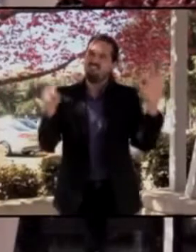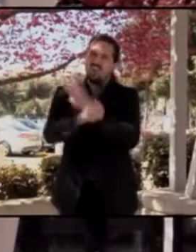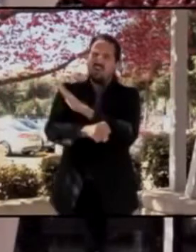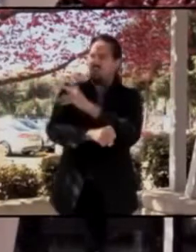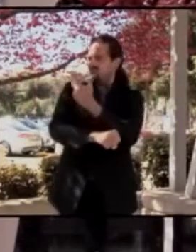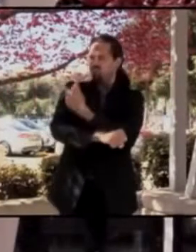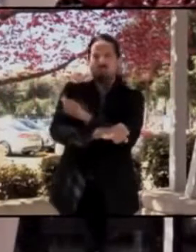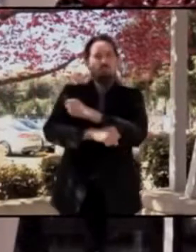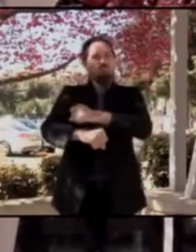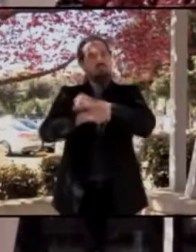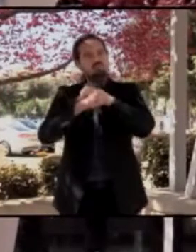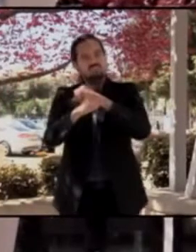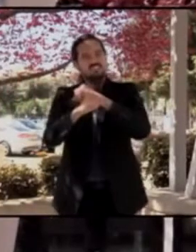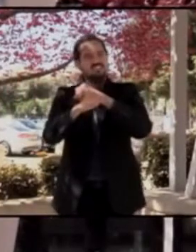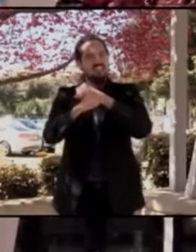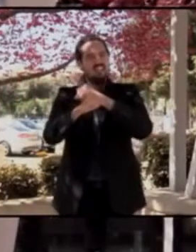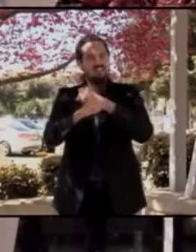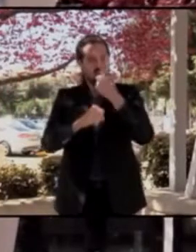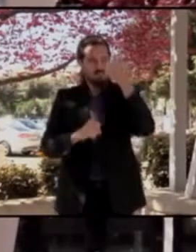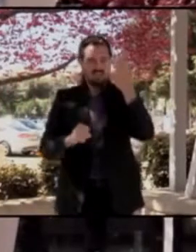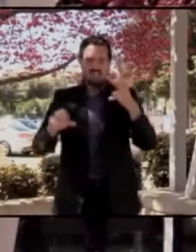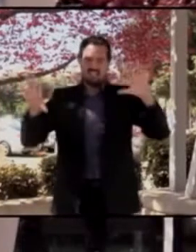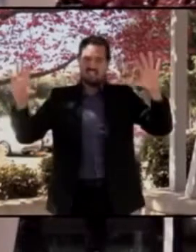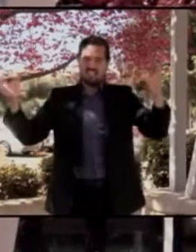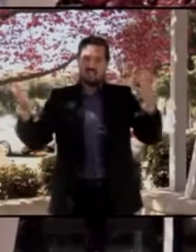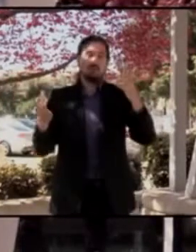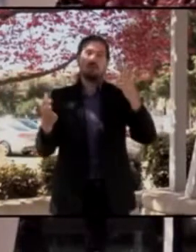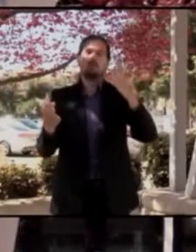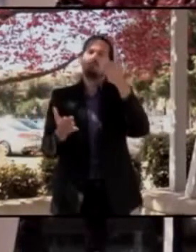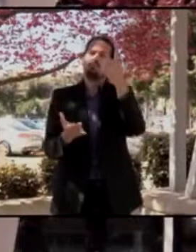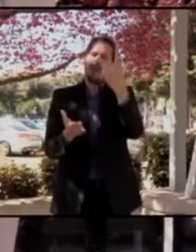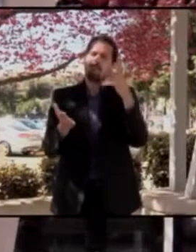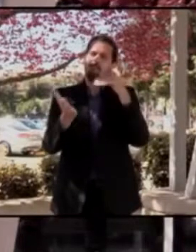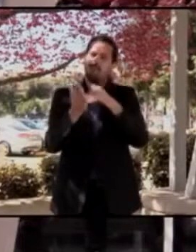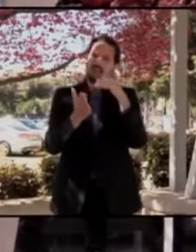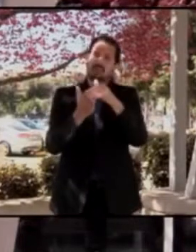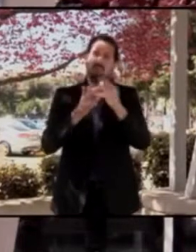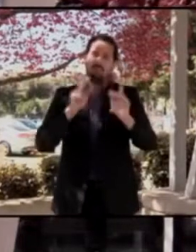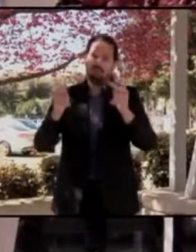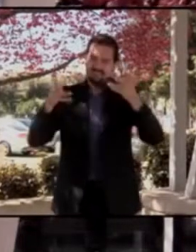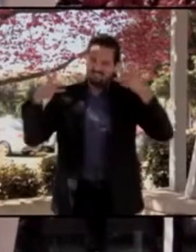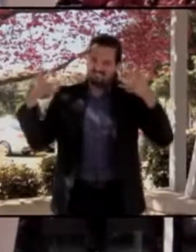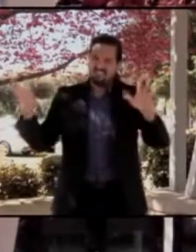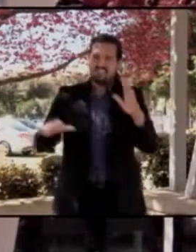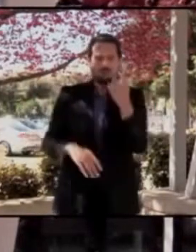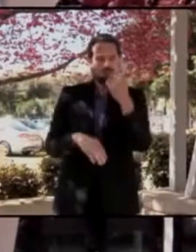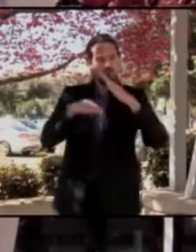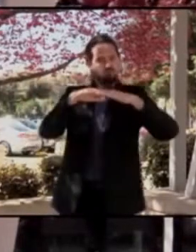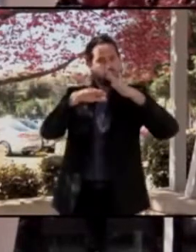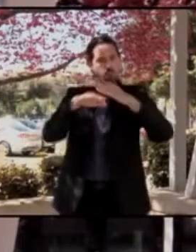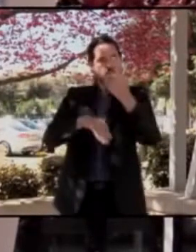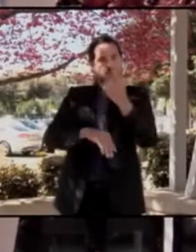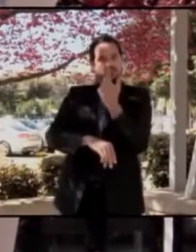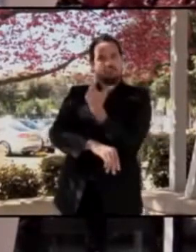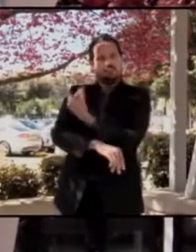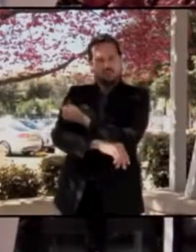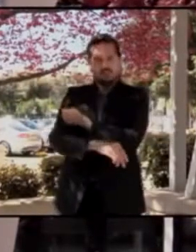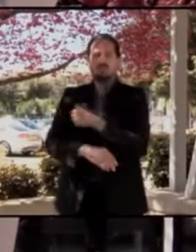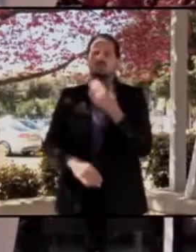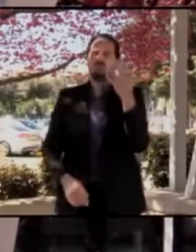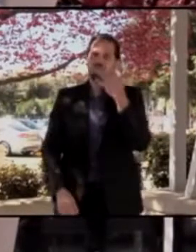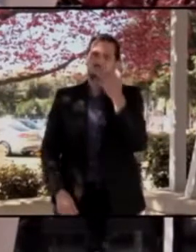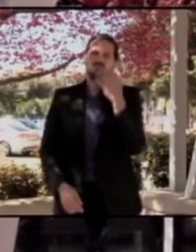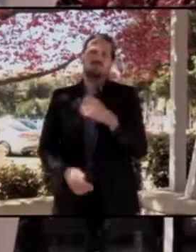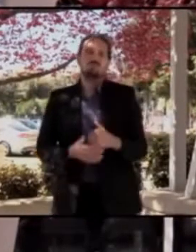that equals 1 million doses. We still have a ways to go. And we're celebrating